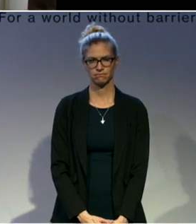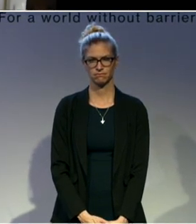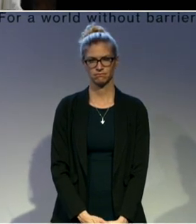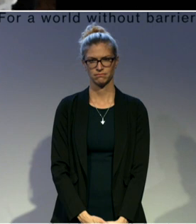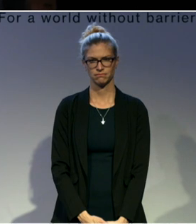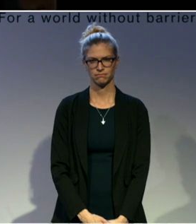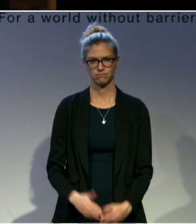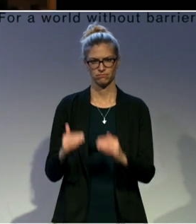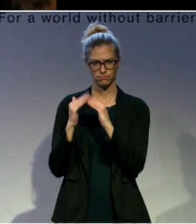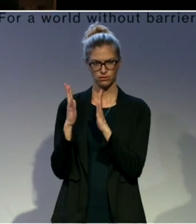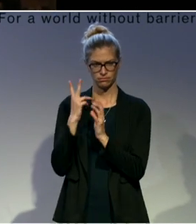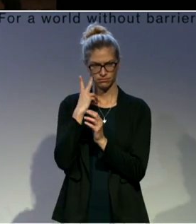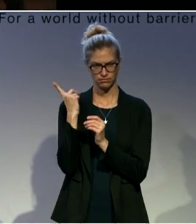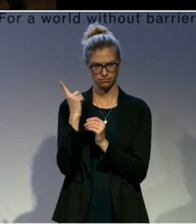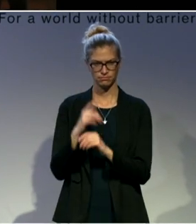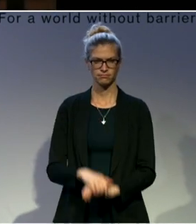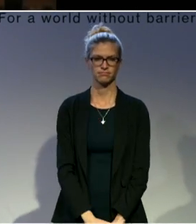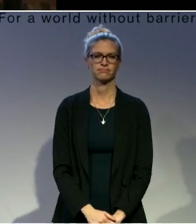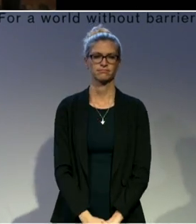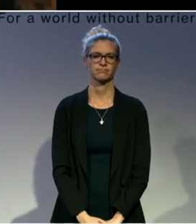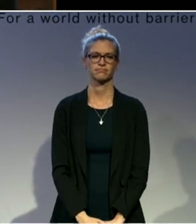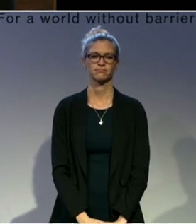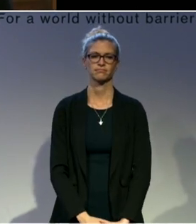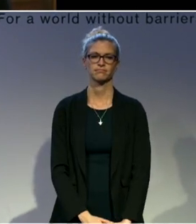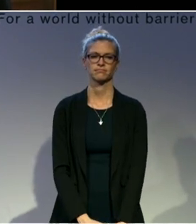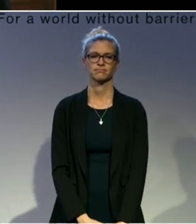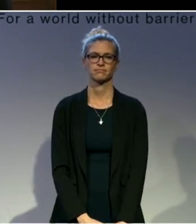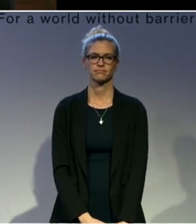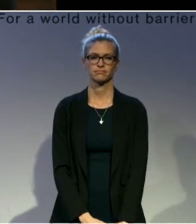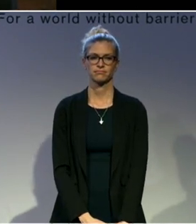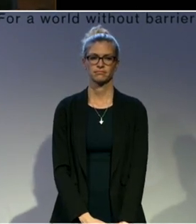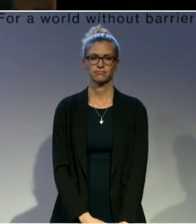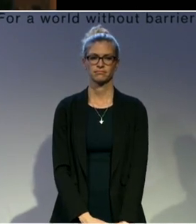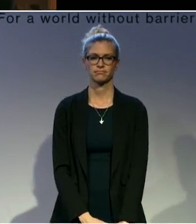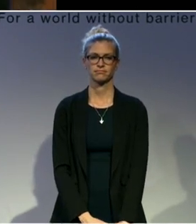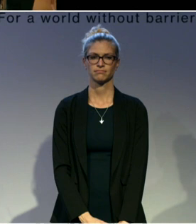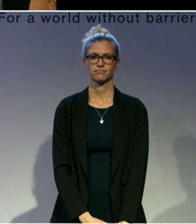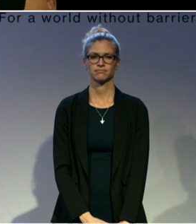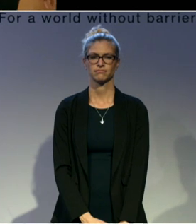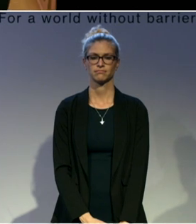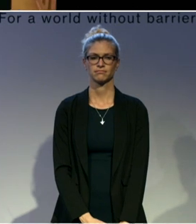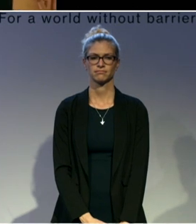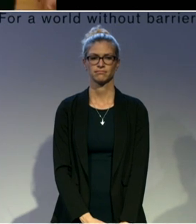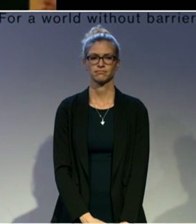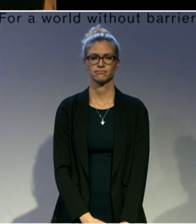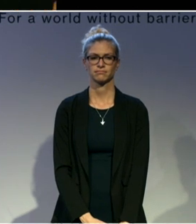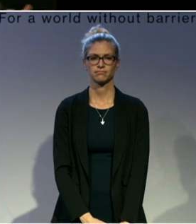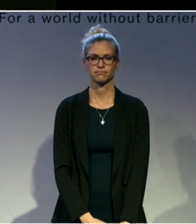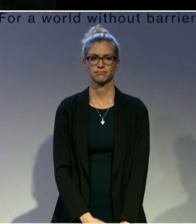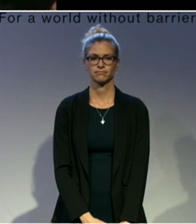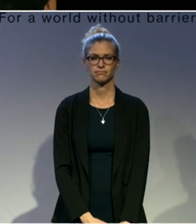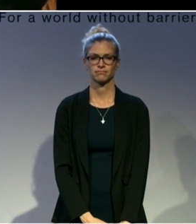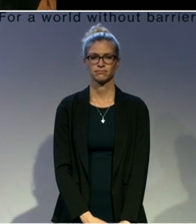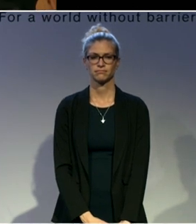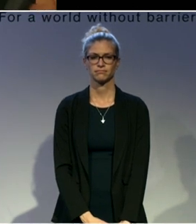There is one home. Have a nice deal. Come in. Hello, my name is Zoltan. My